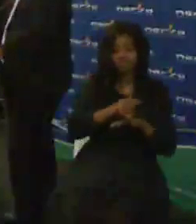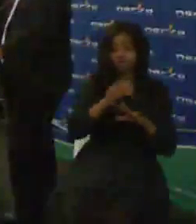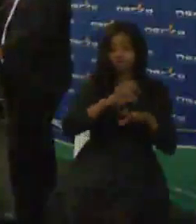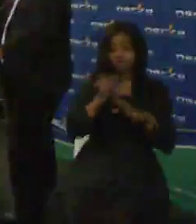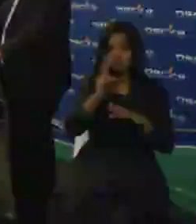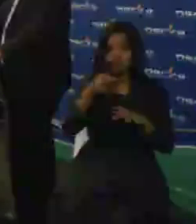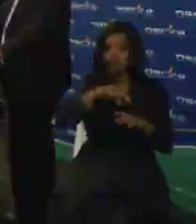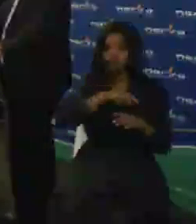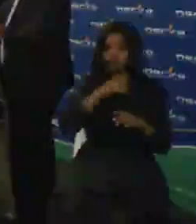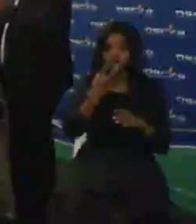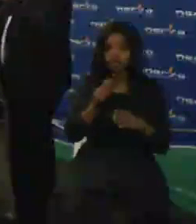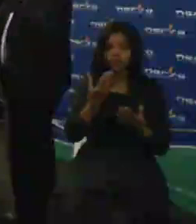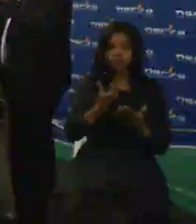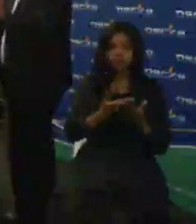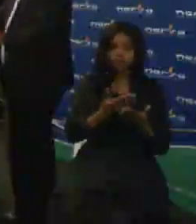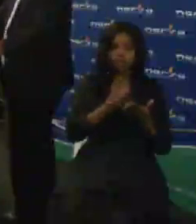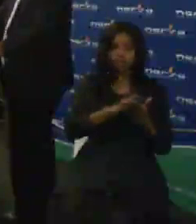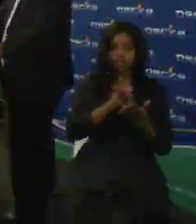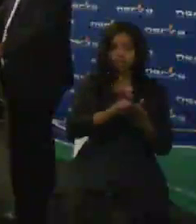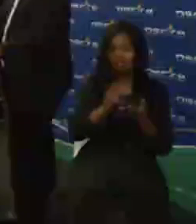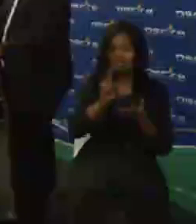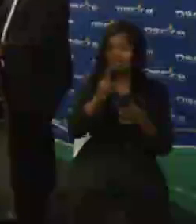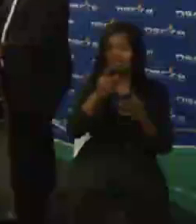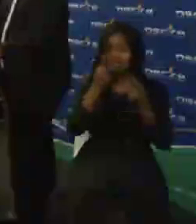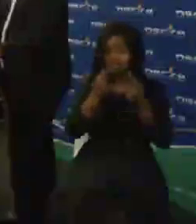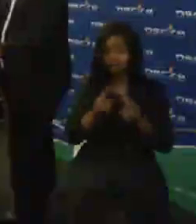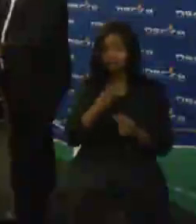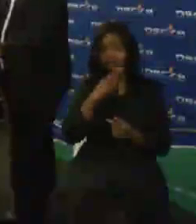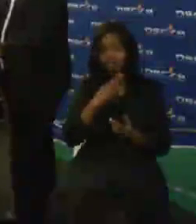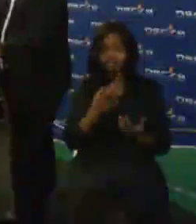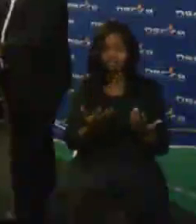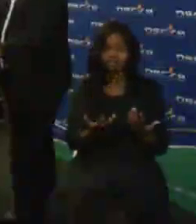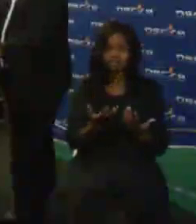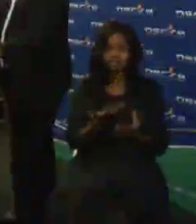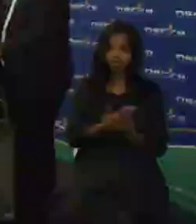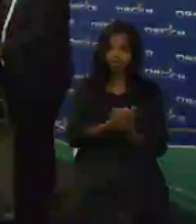we have available, and that's what the costs are.